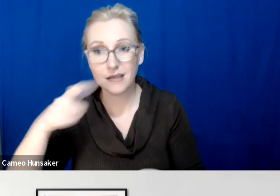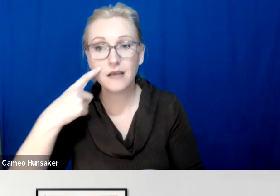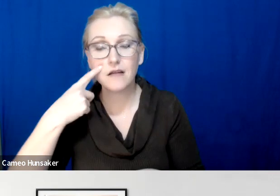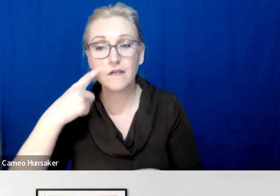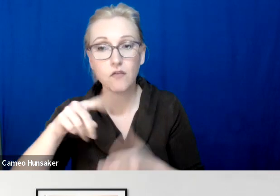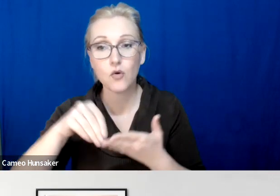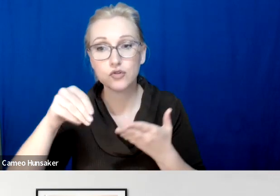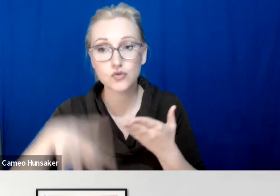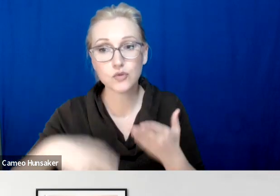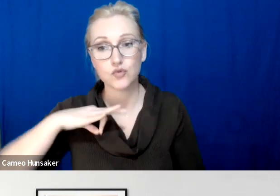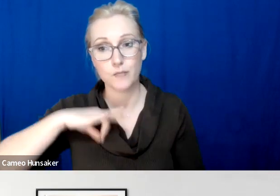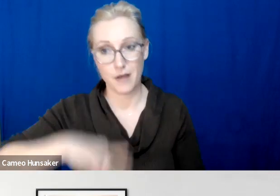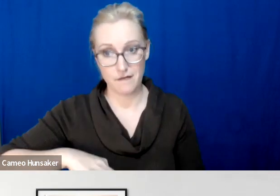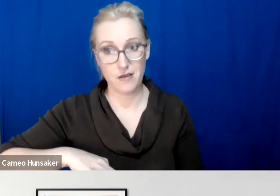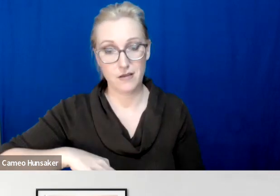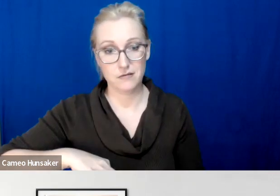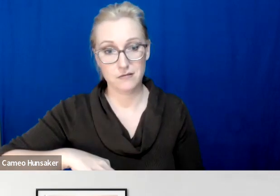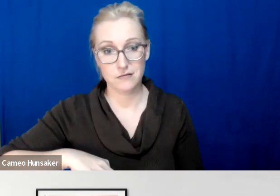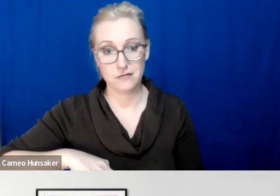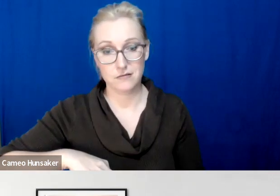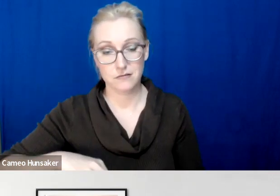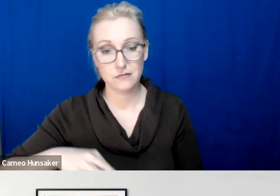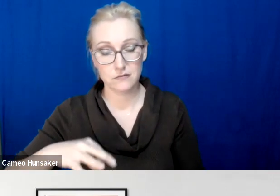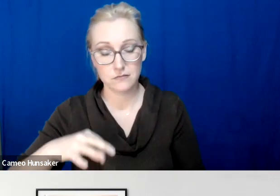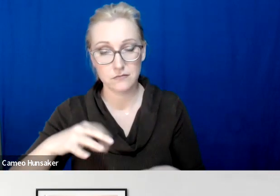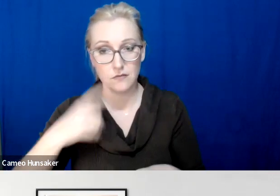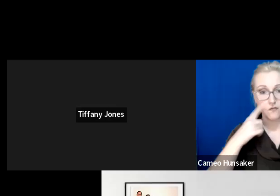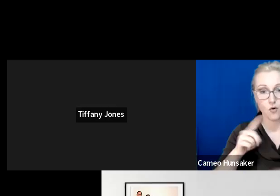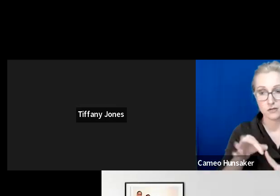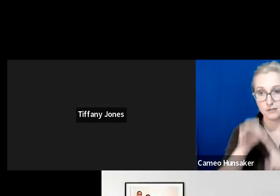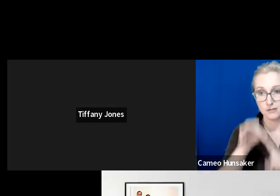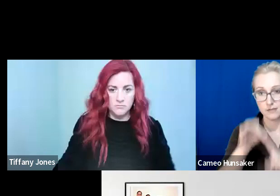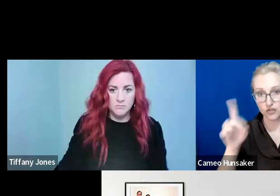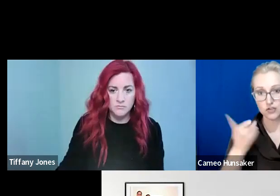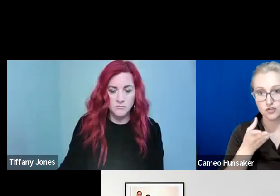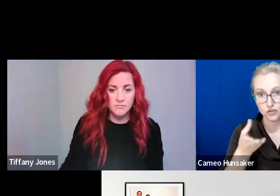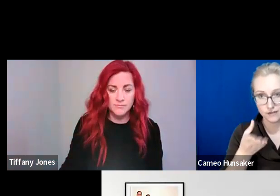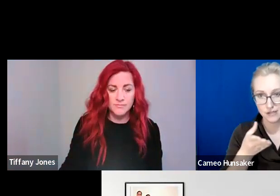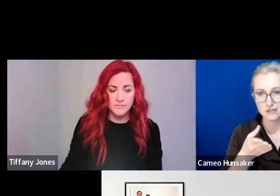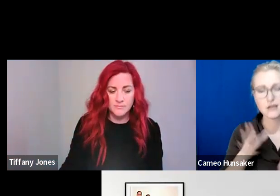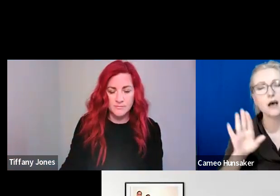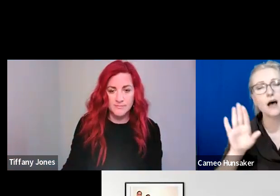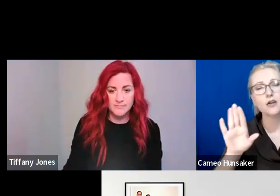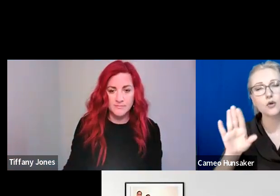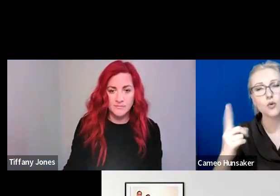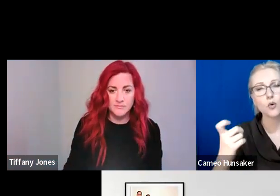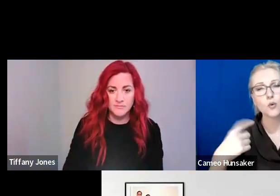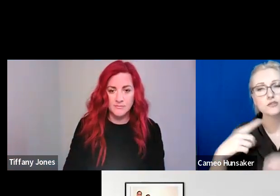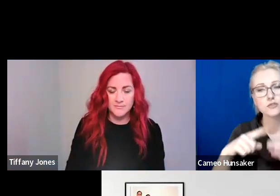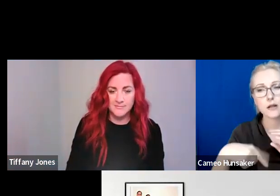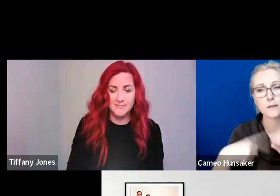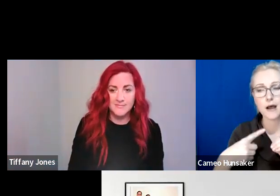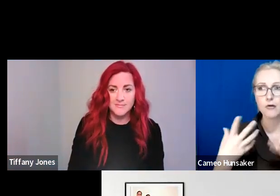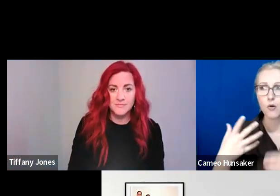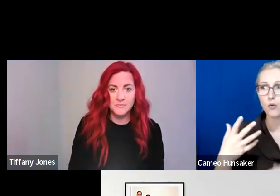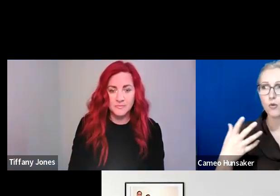their special education services or related services. And then to get to your question about, well, what if my